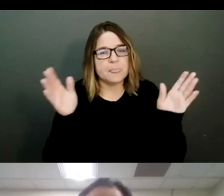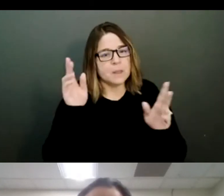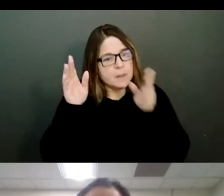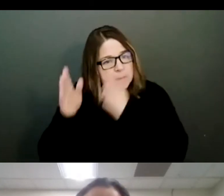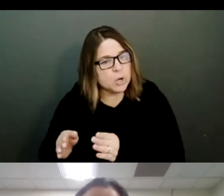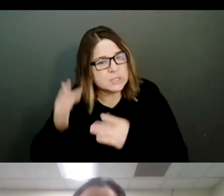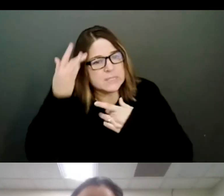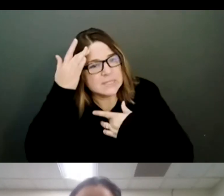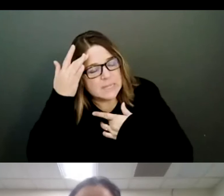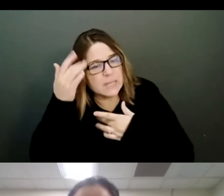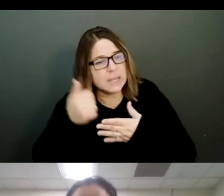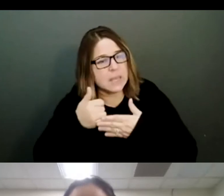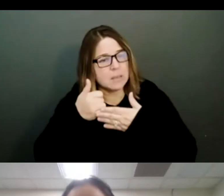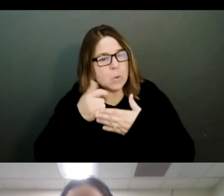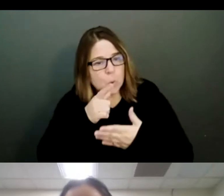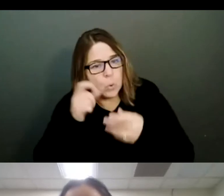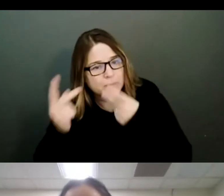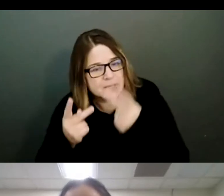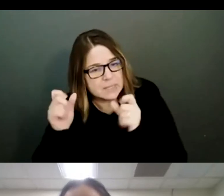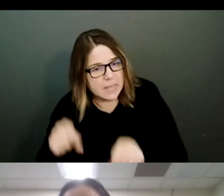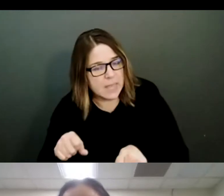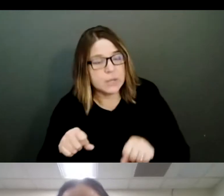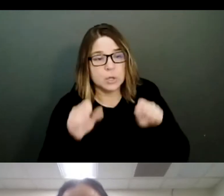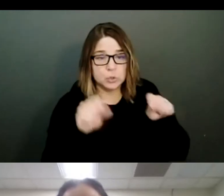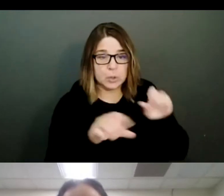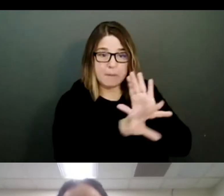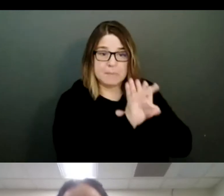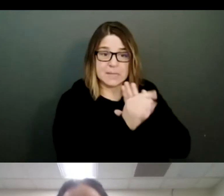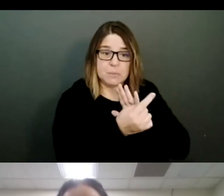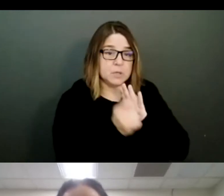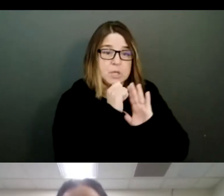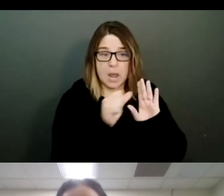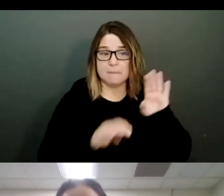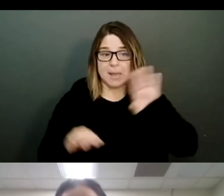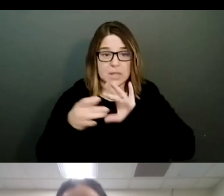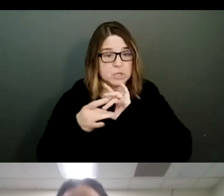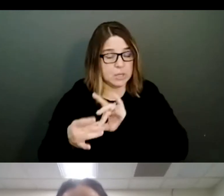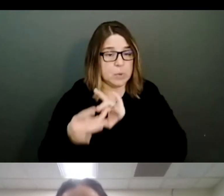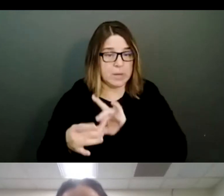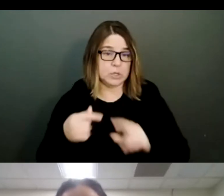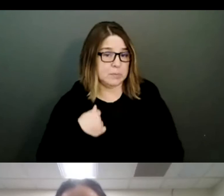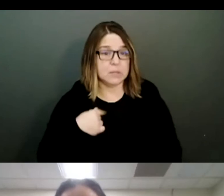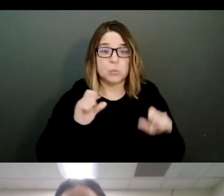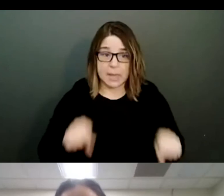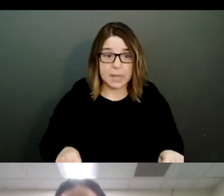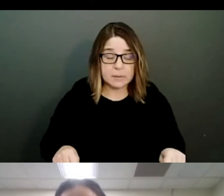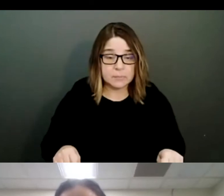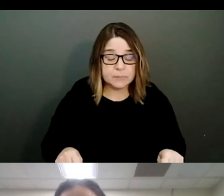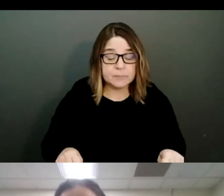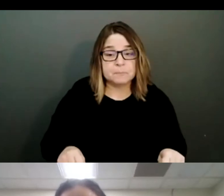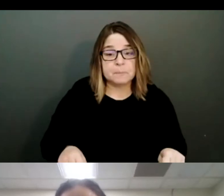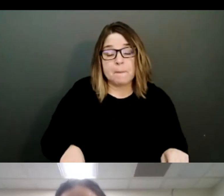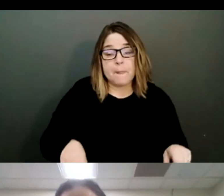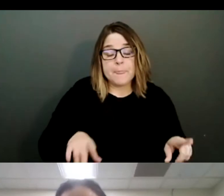another setting. So you can designate someone that is not biologically related to you. We also have the